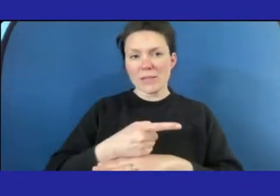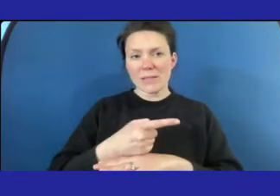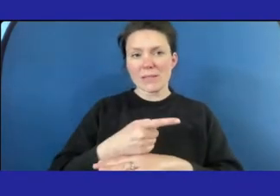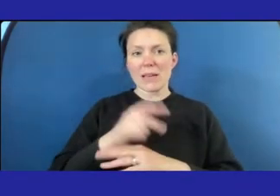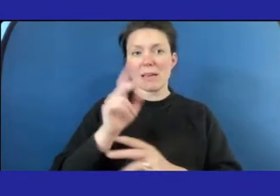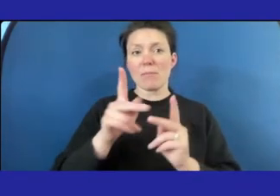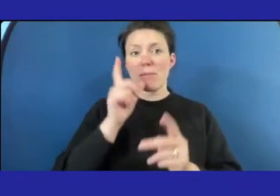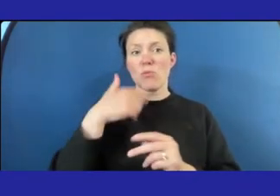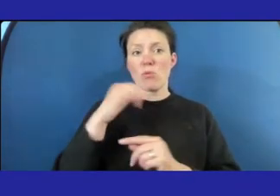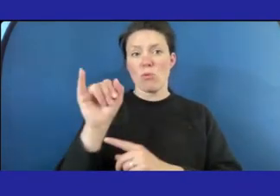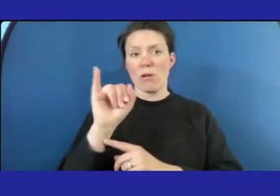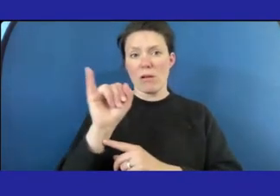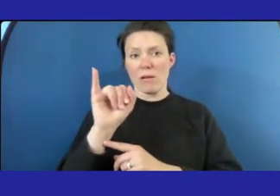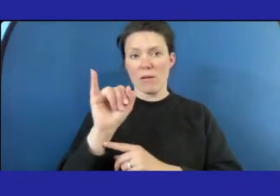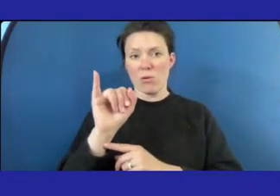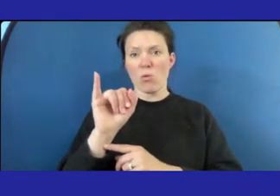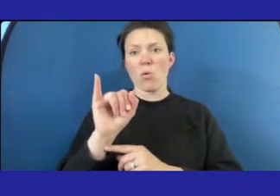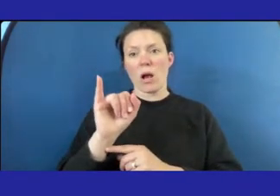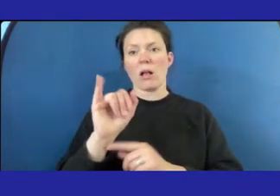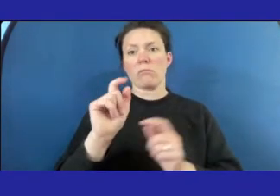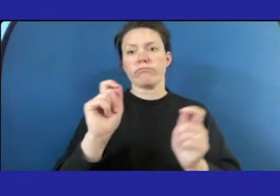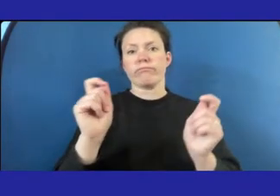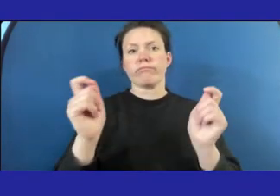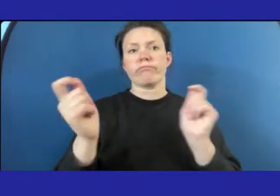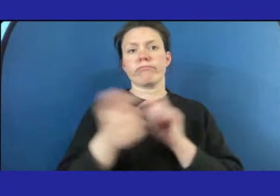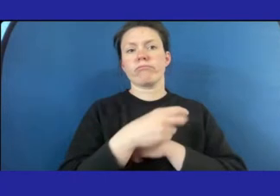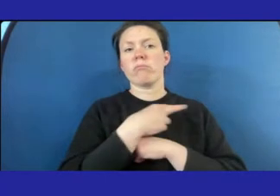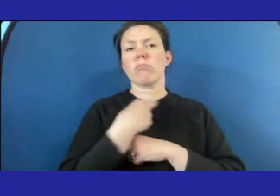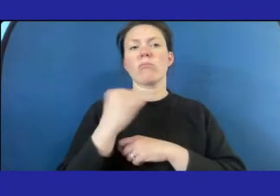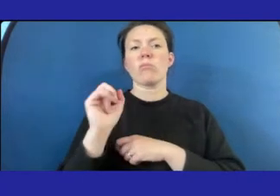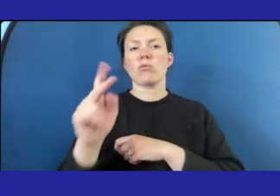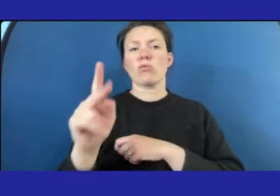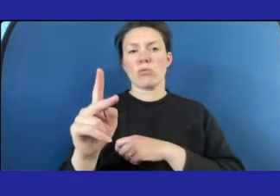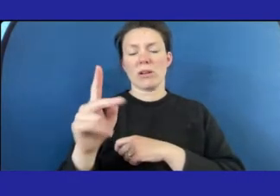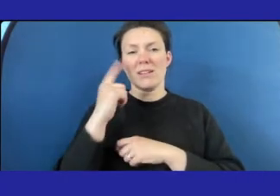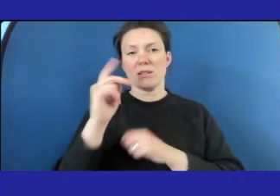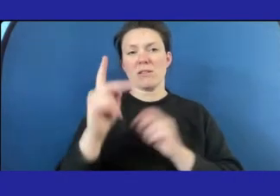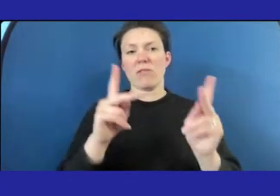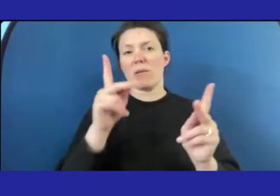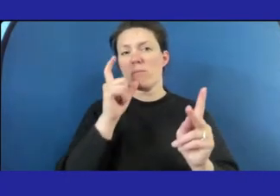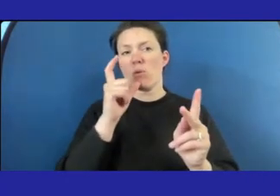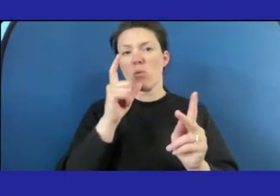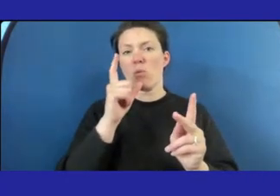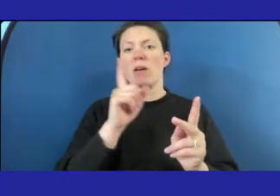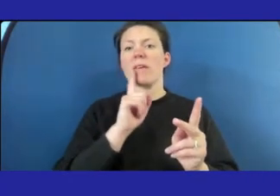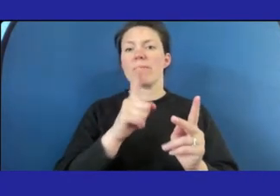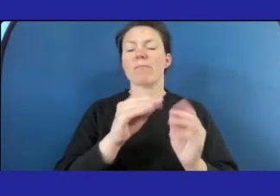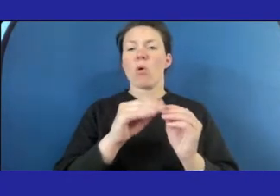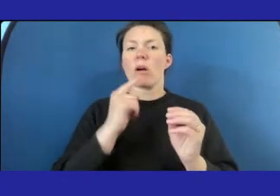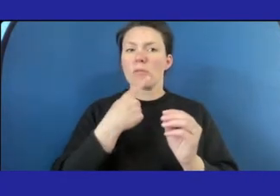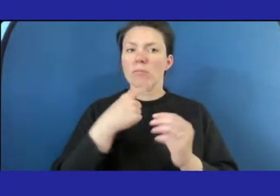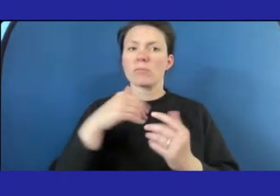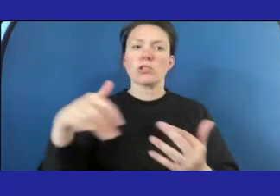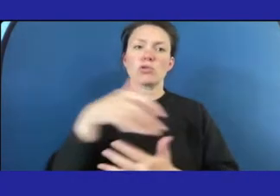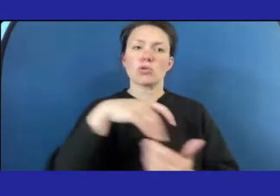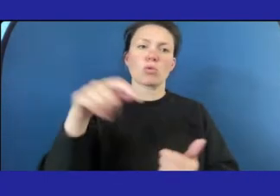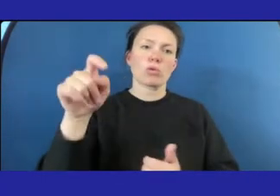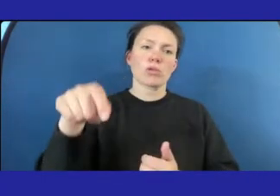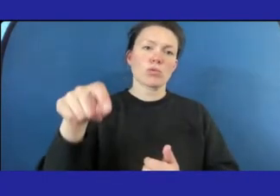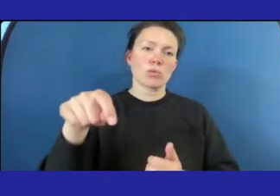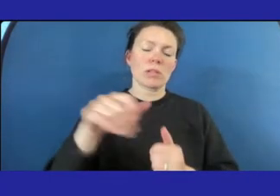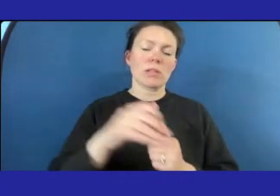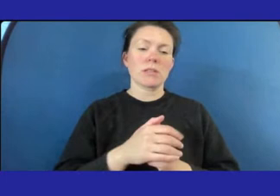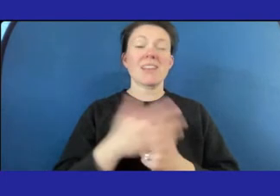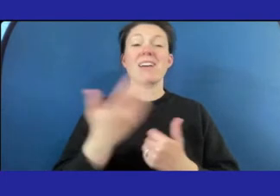will risk adjust for people with intense social needs. And just to use a medical